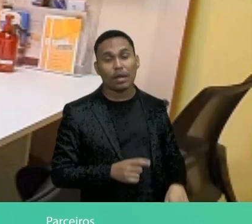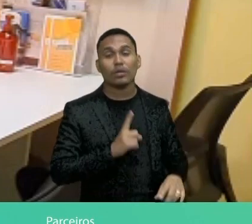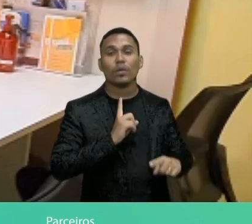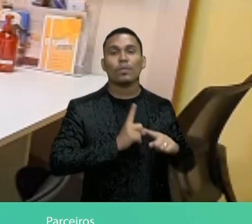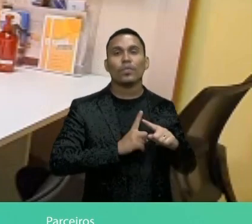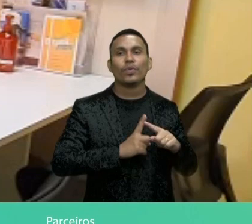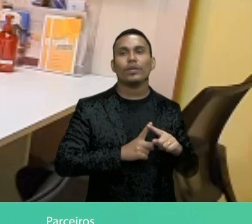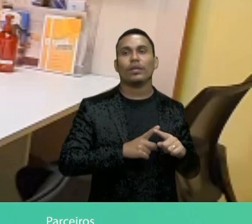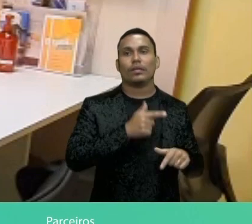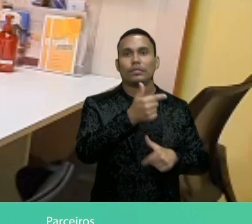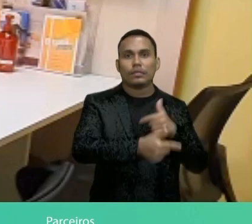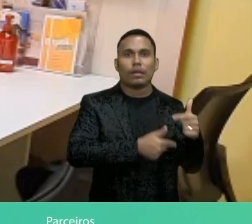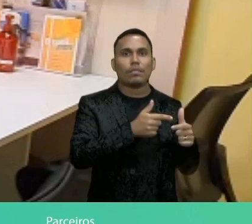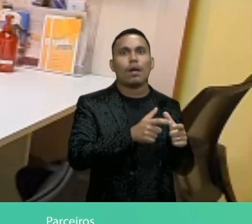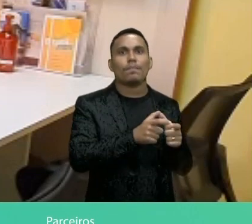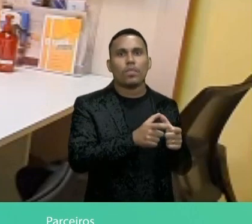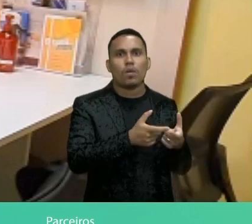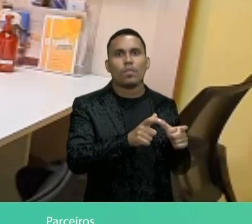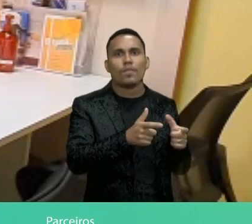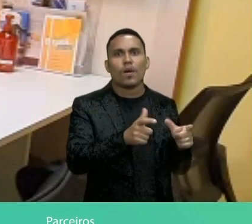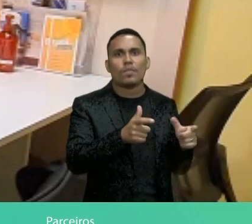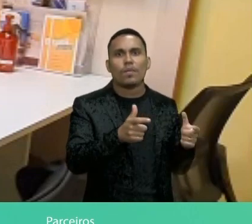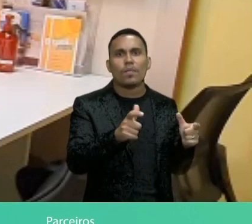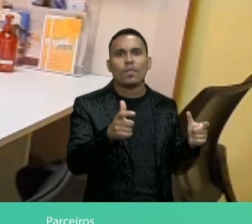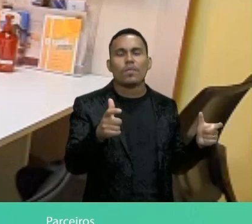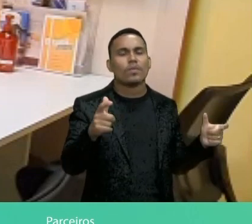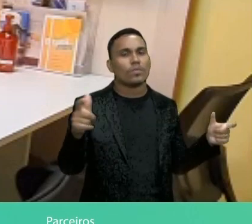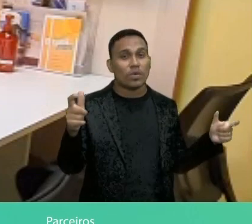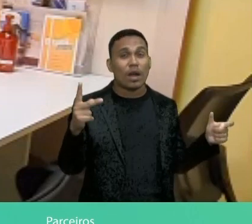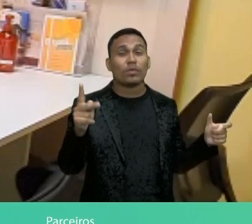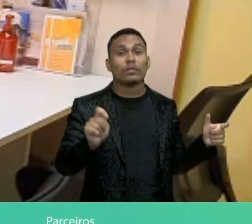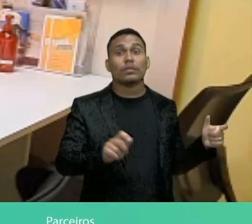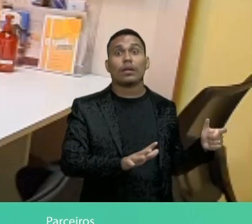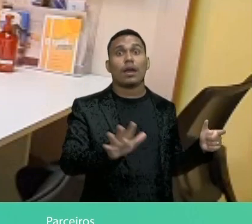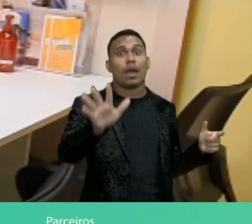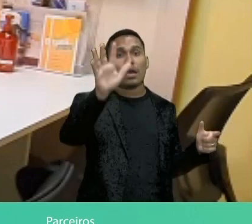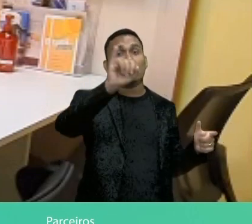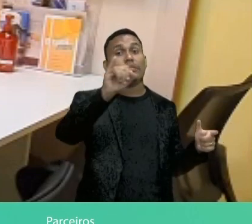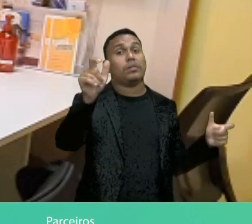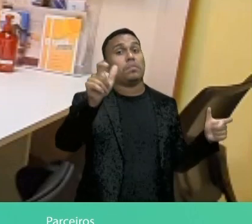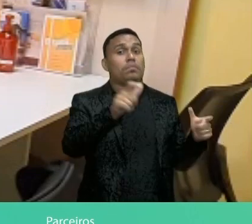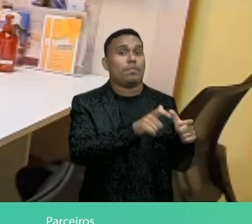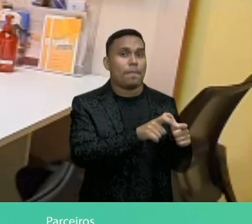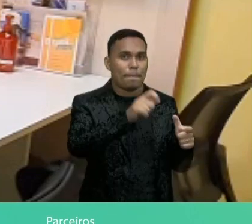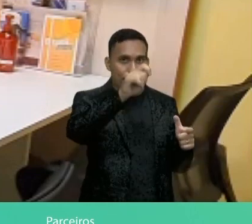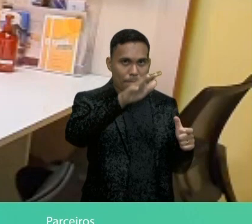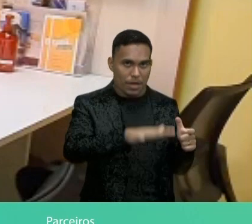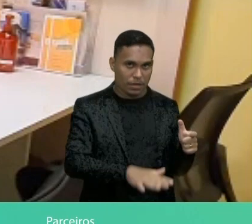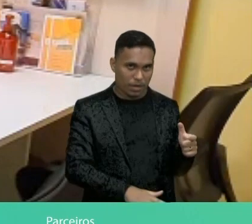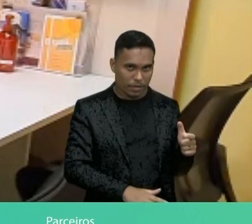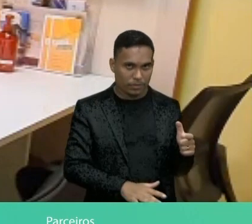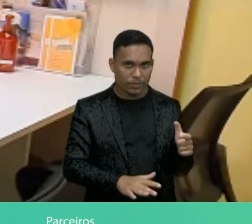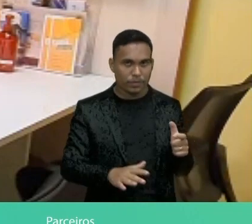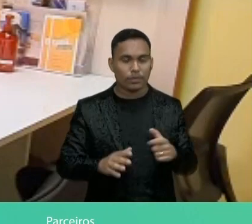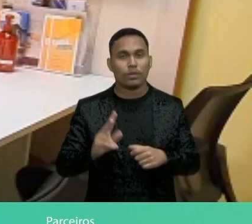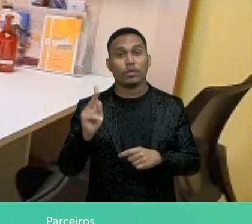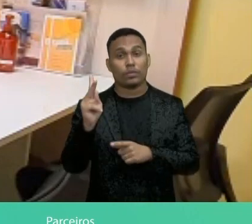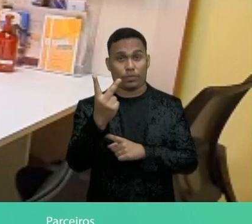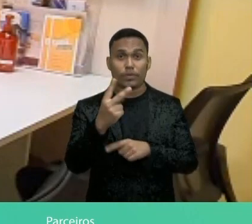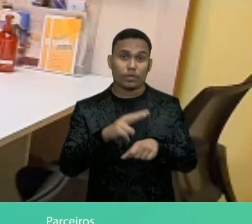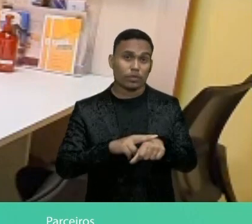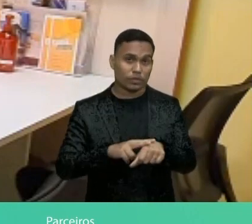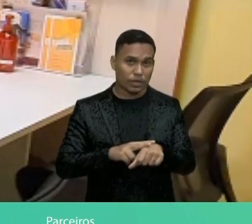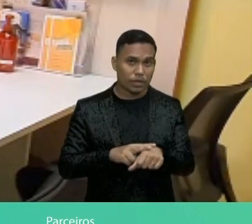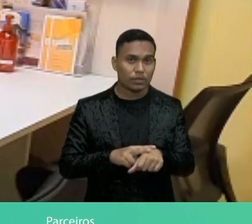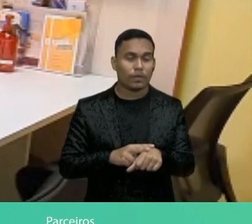de produção também, né? E uma redução do preço médio e do custo médio do hidrogênio que vai